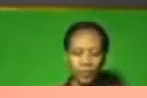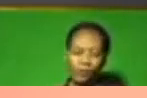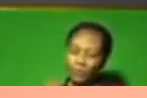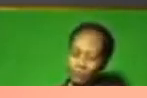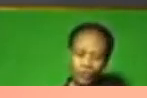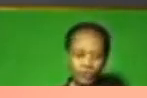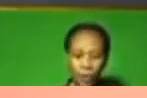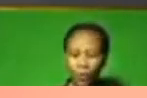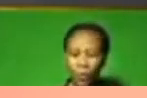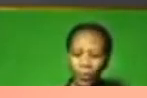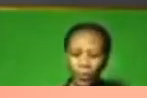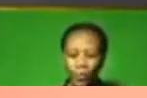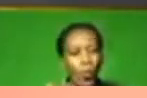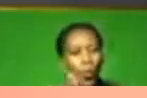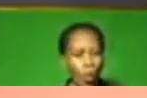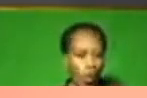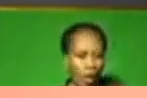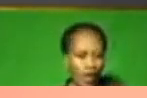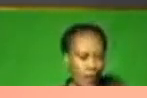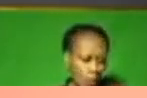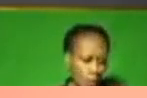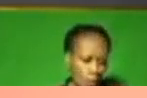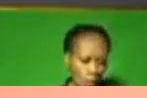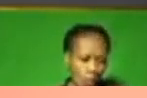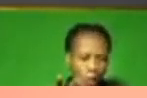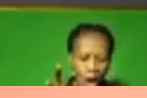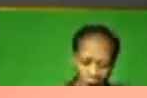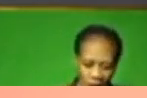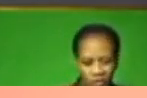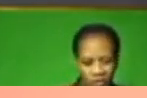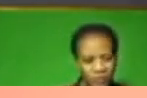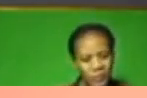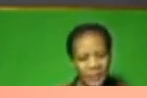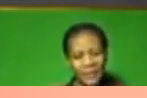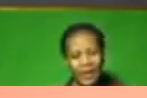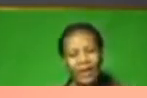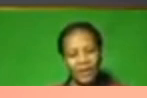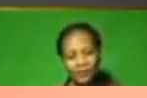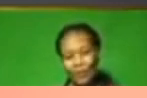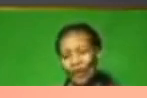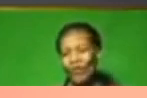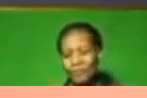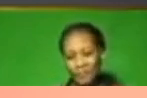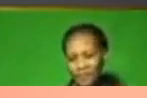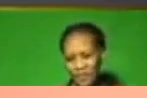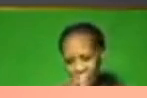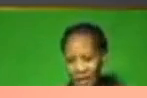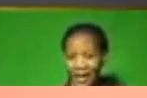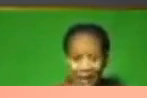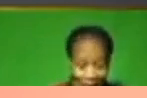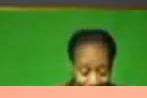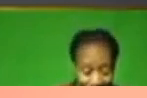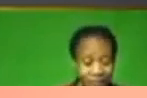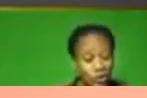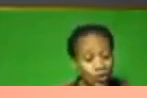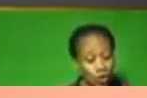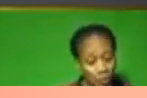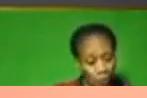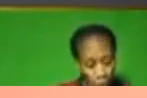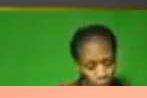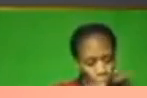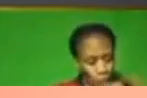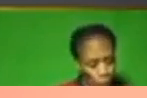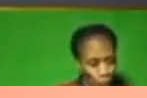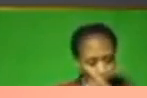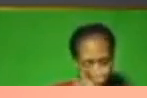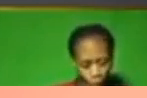the work towards a better life for all South Africans and an inclusive economy that leaves